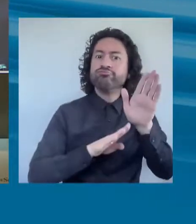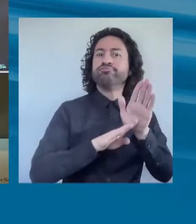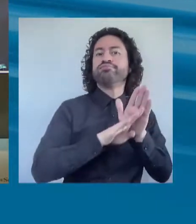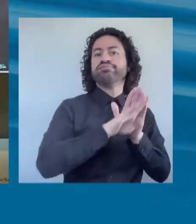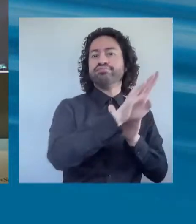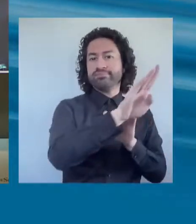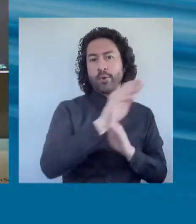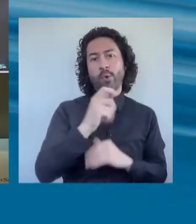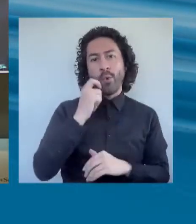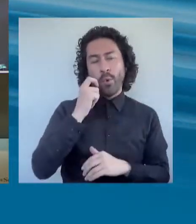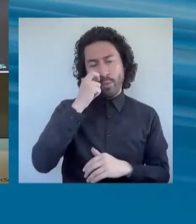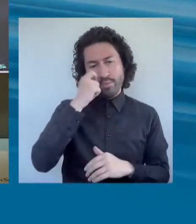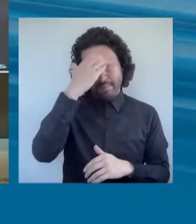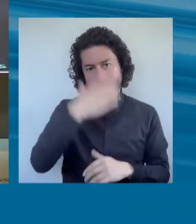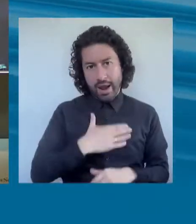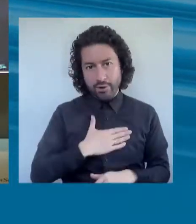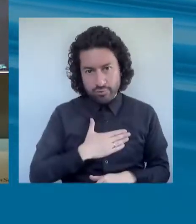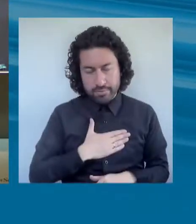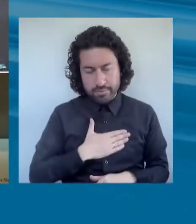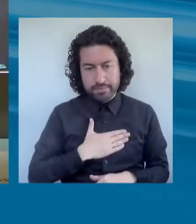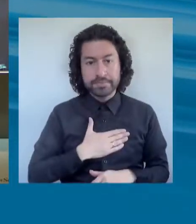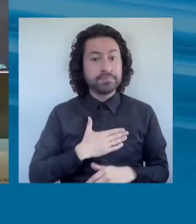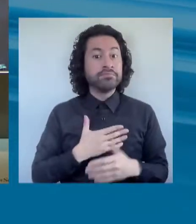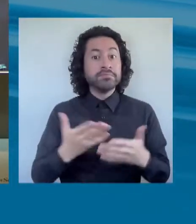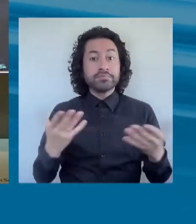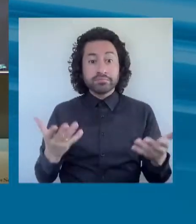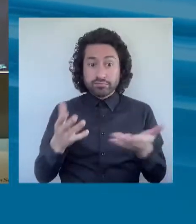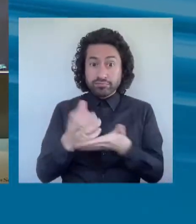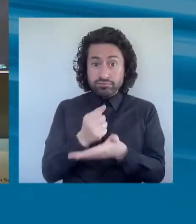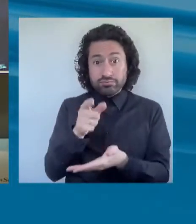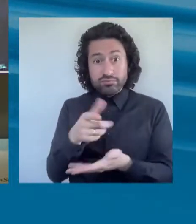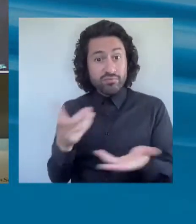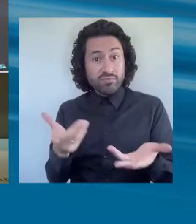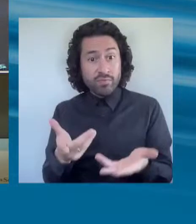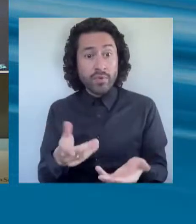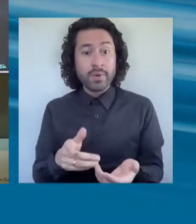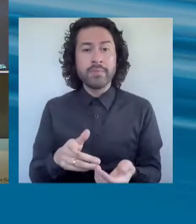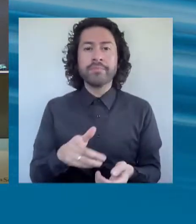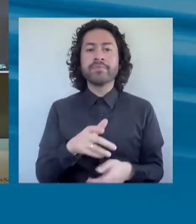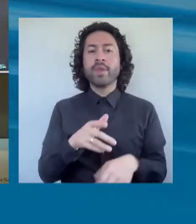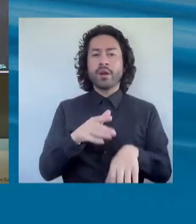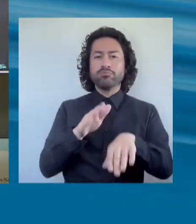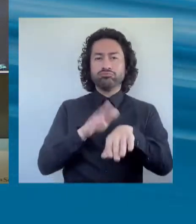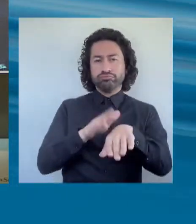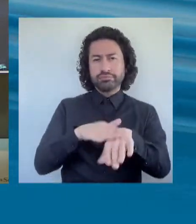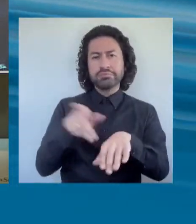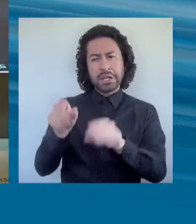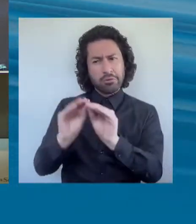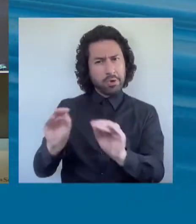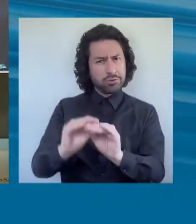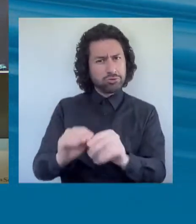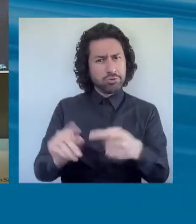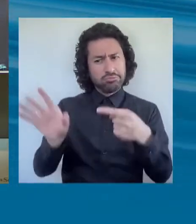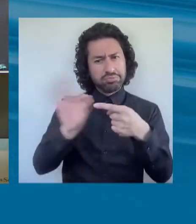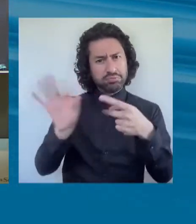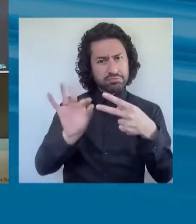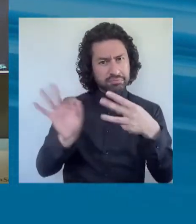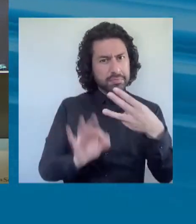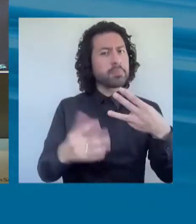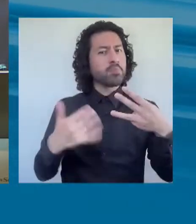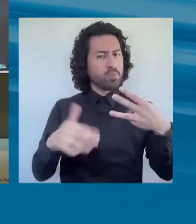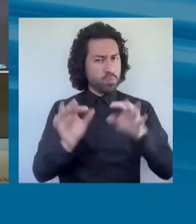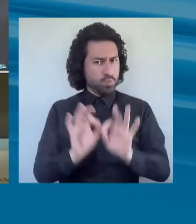we can overcome the traps. To achieve this centrality, I would like to highlight 3 items that are